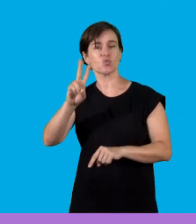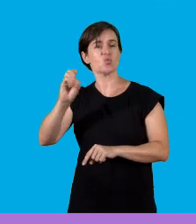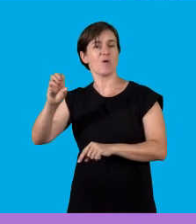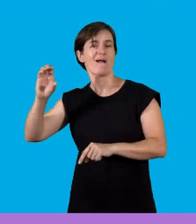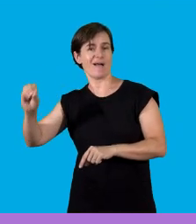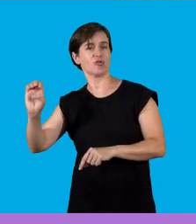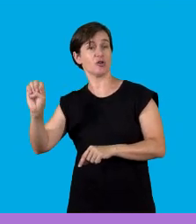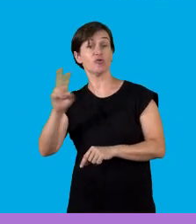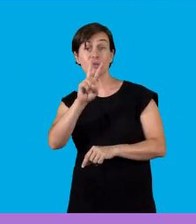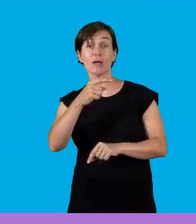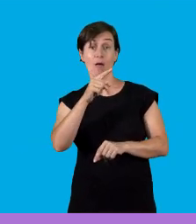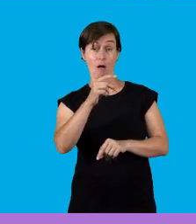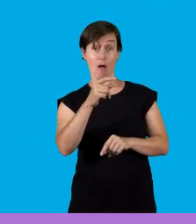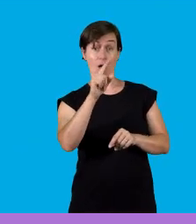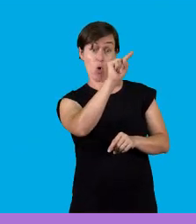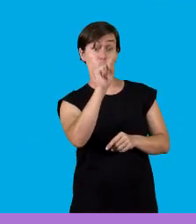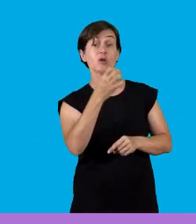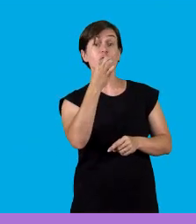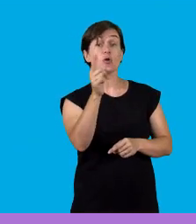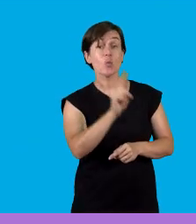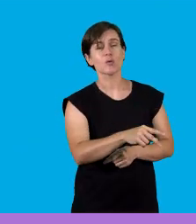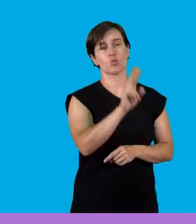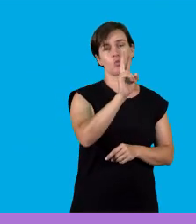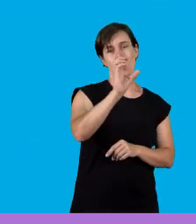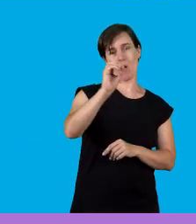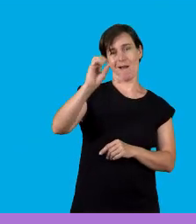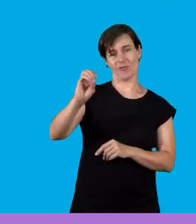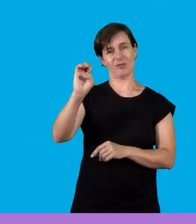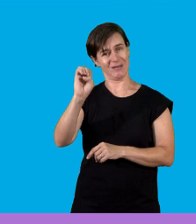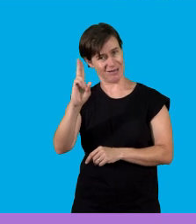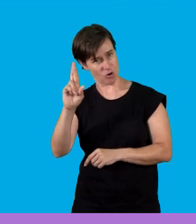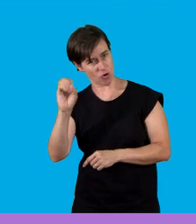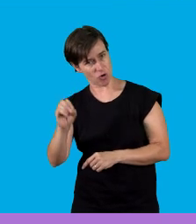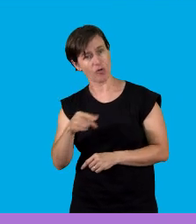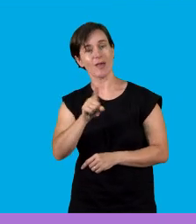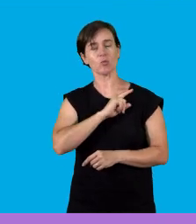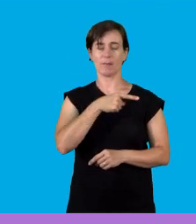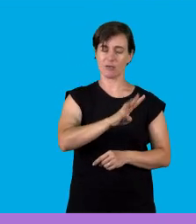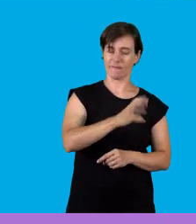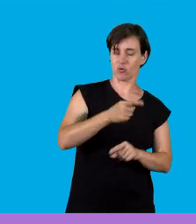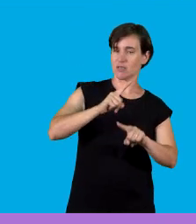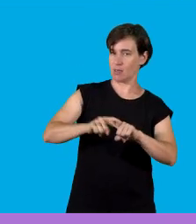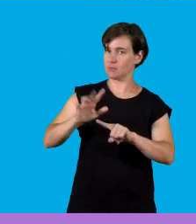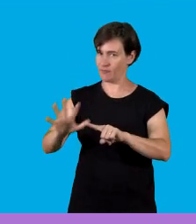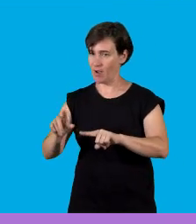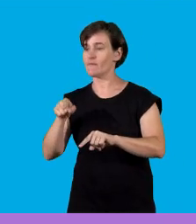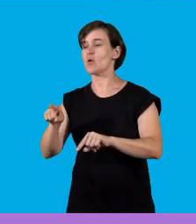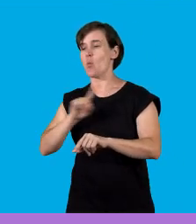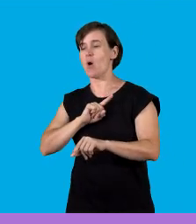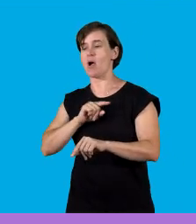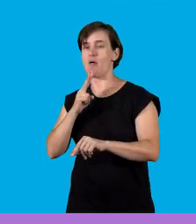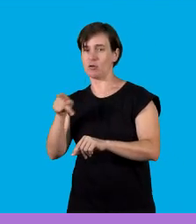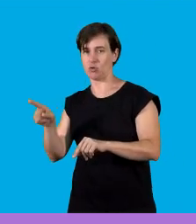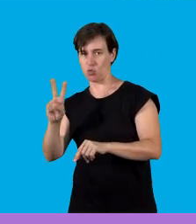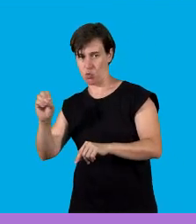5 equals, and remember this is what we need to convert, 200 euros. Guys, I hope you are following my